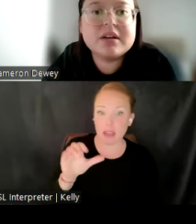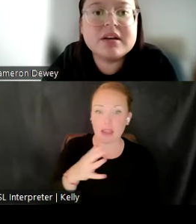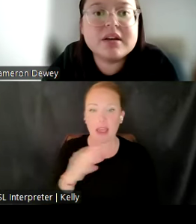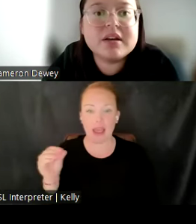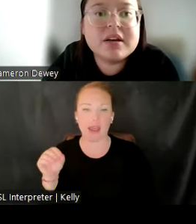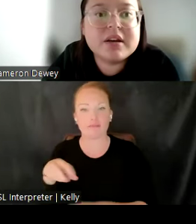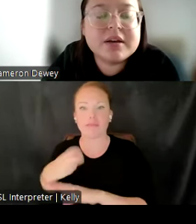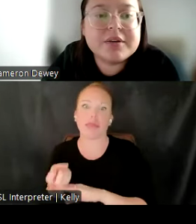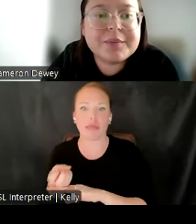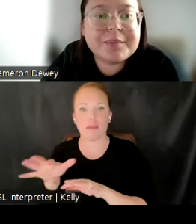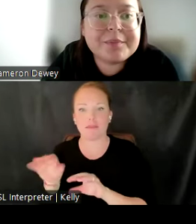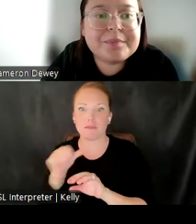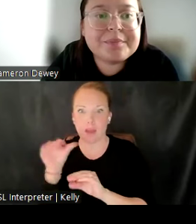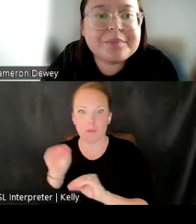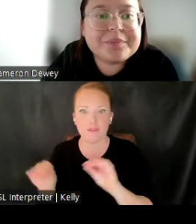immobility.